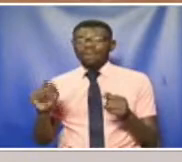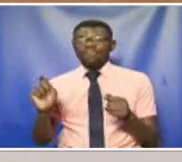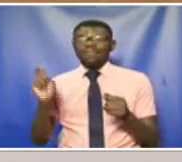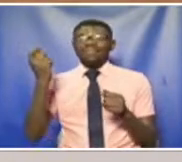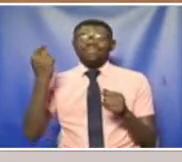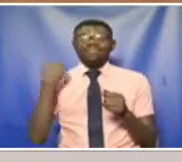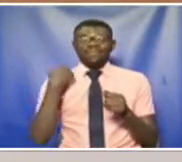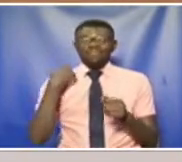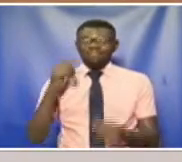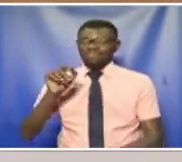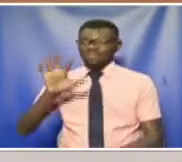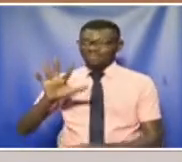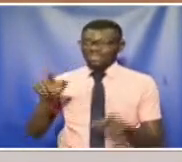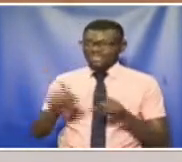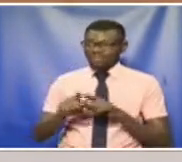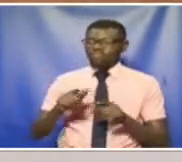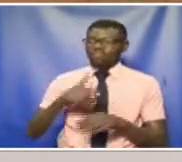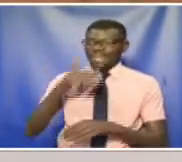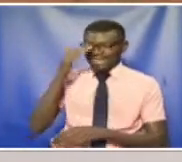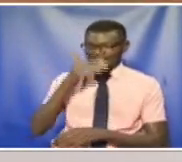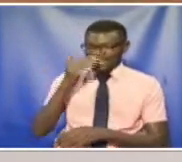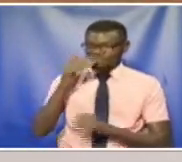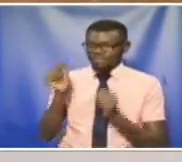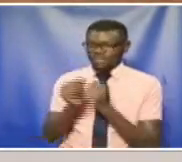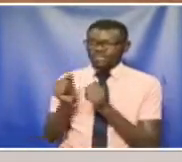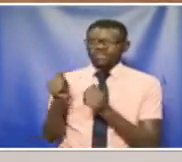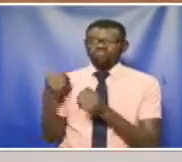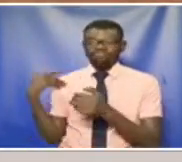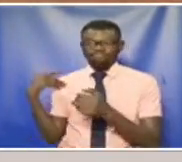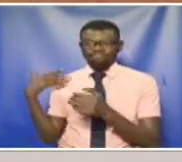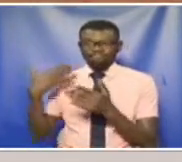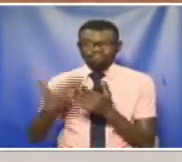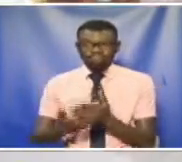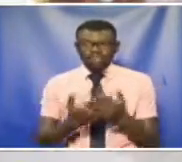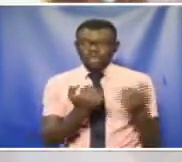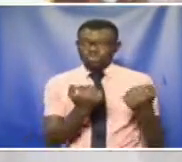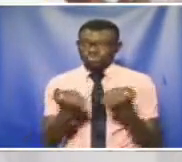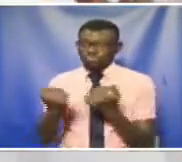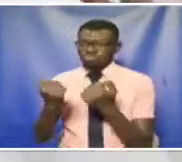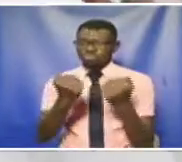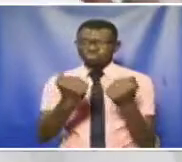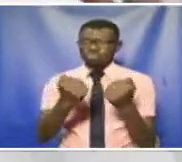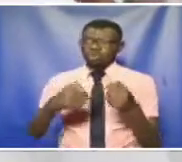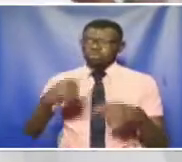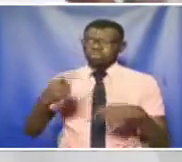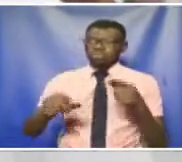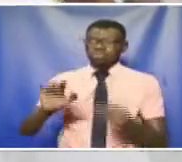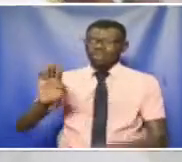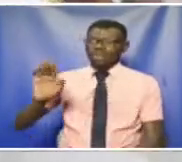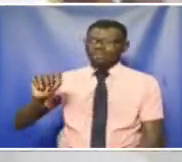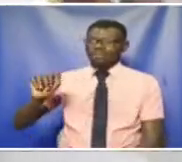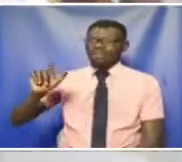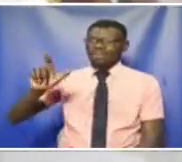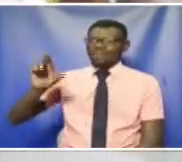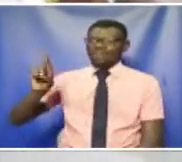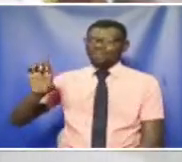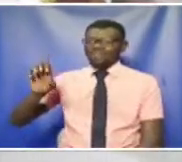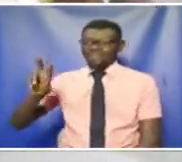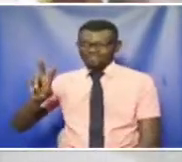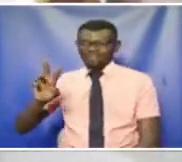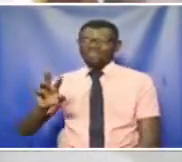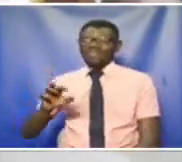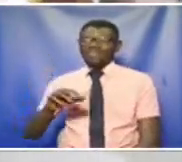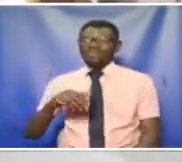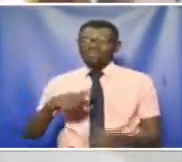fifth position. After 10 days of intense rallying on the roads in the country, Baldev Chager finally laid his